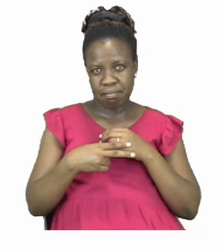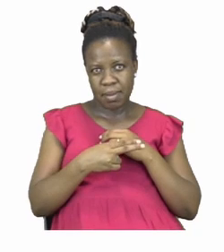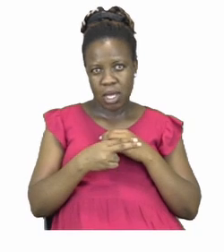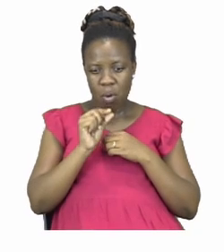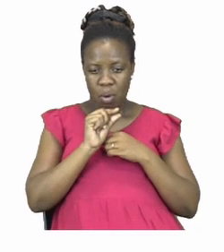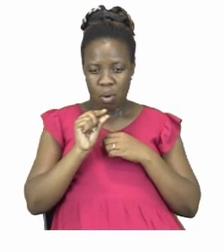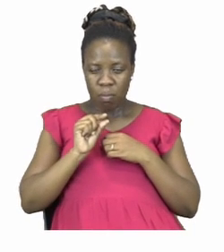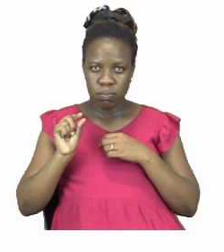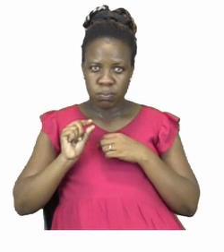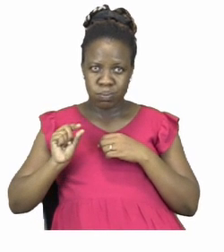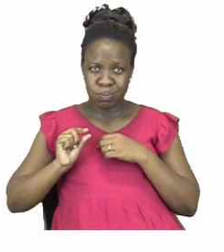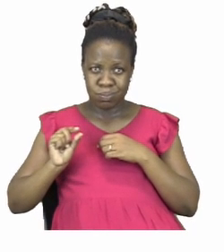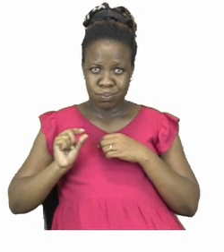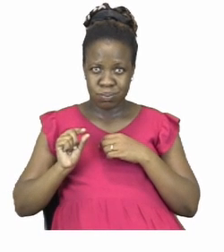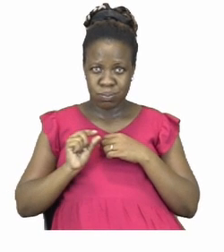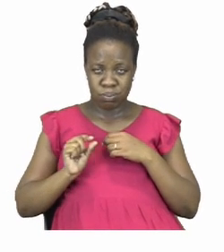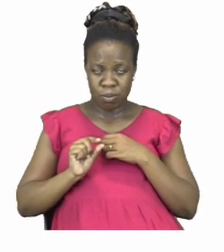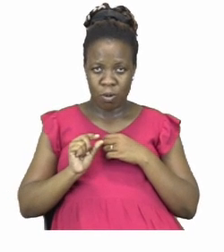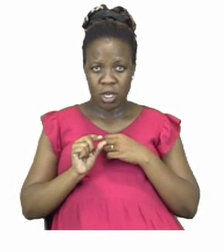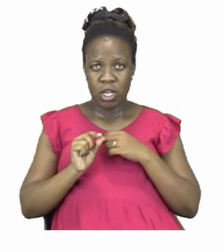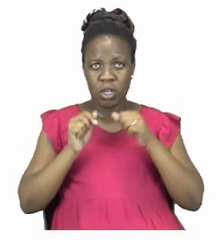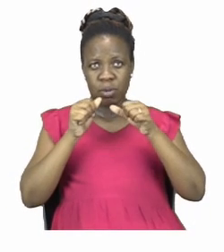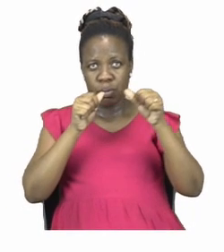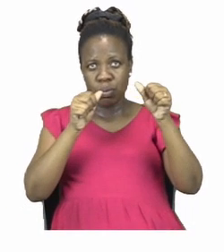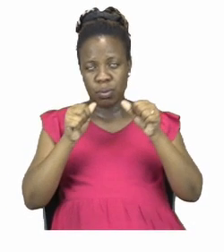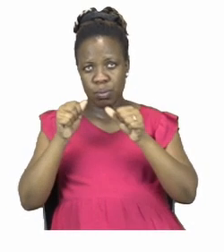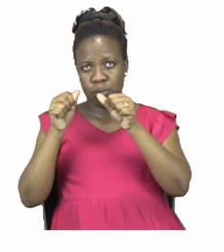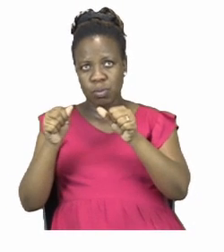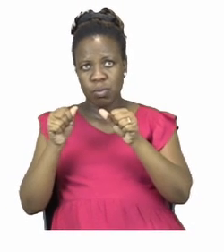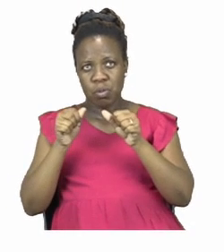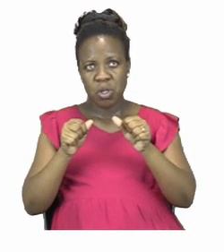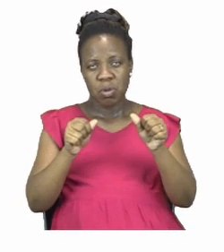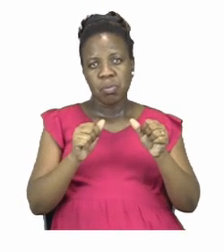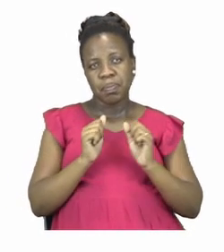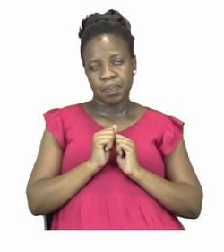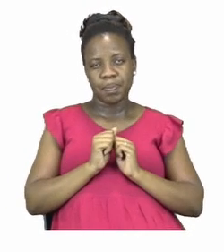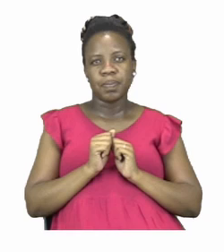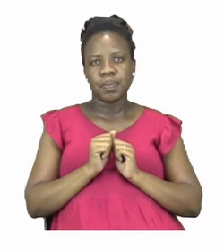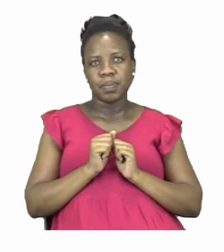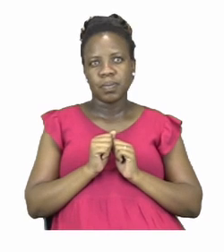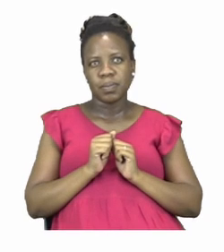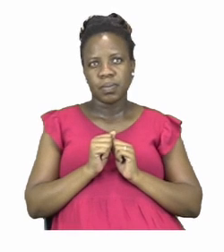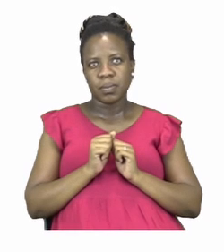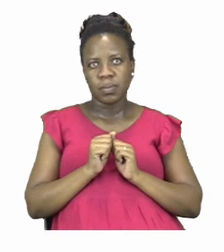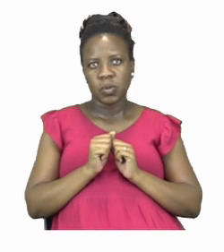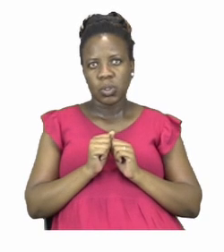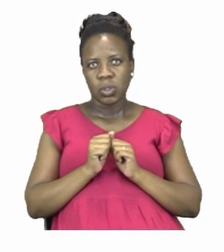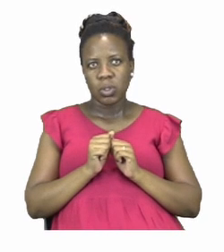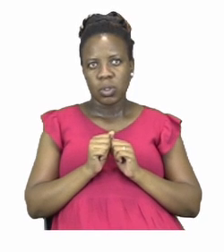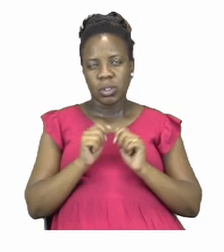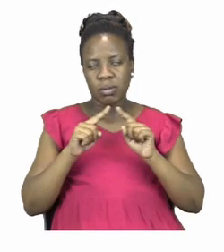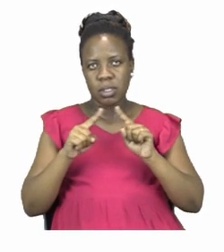words from the word bank below in the correct category. Now let us quickly look at all the